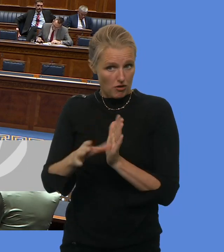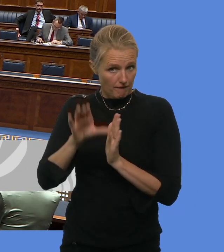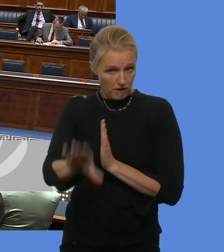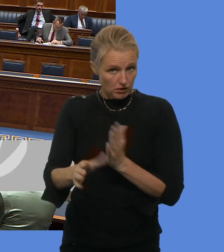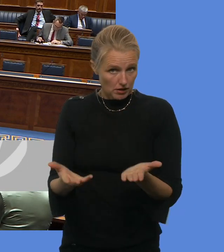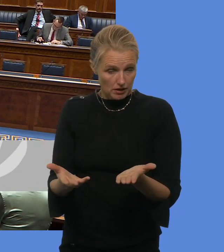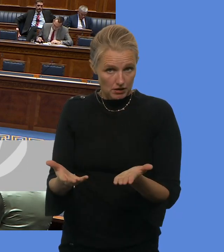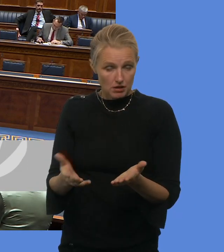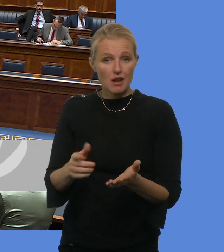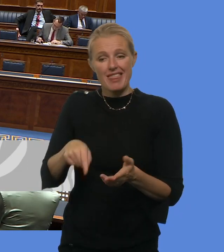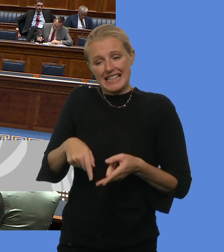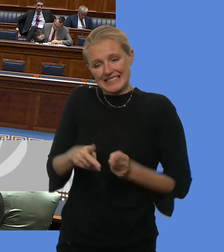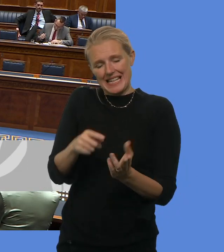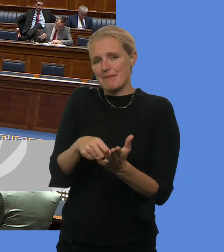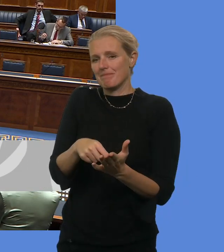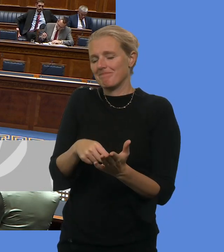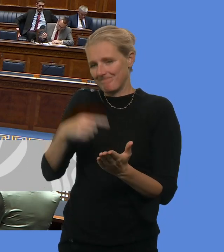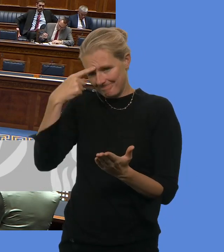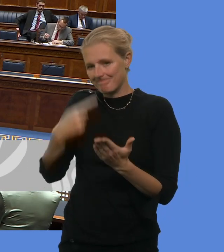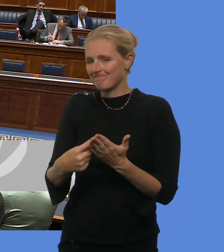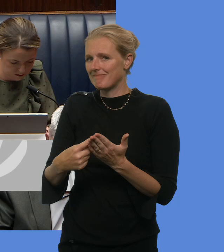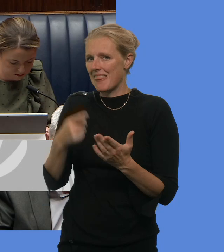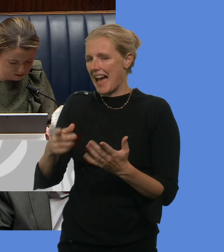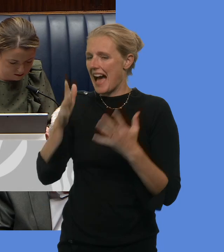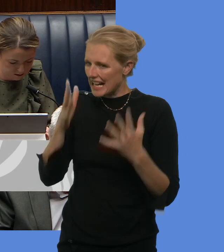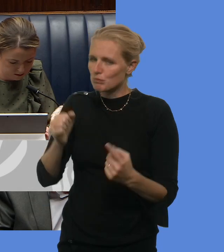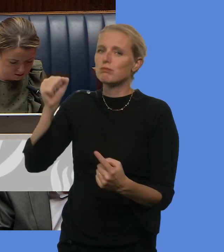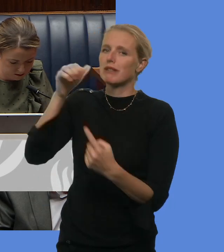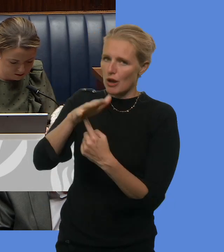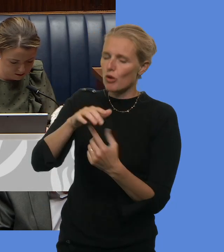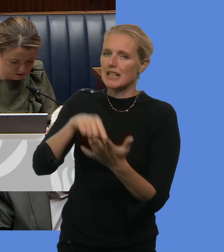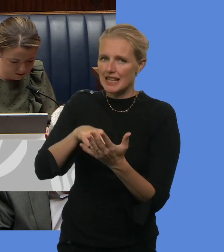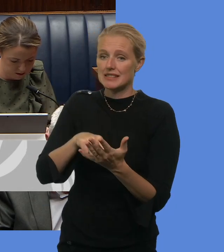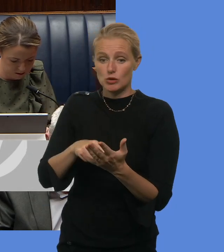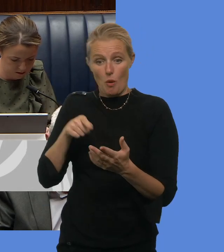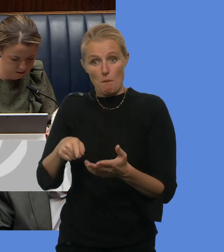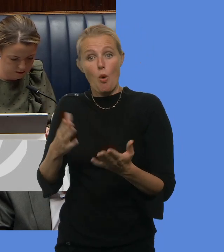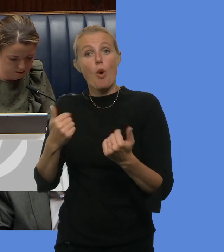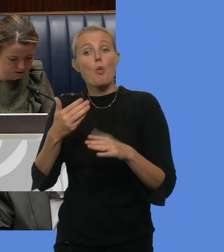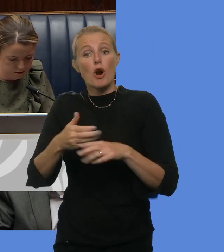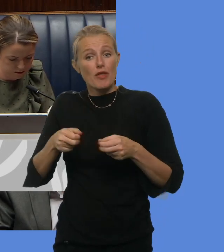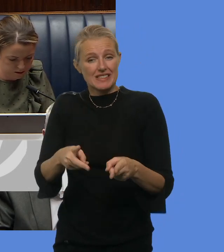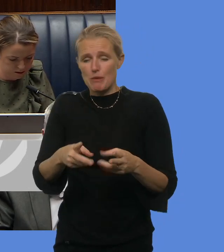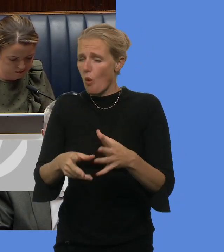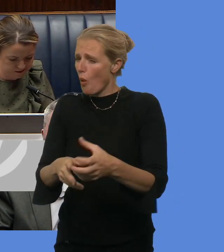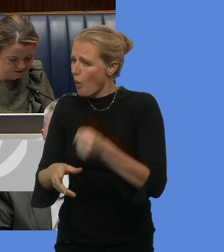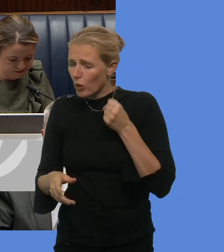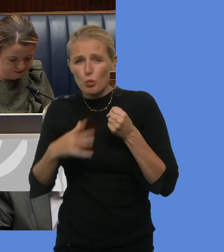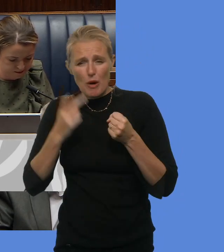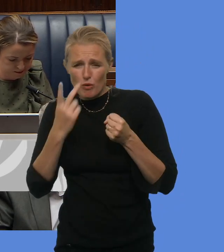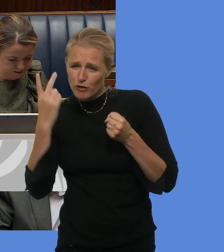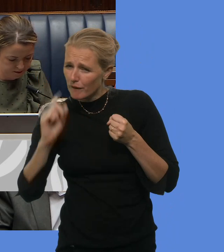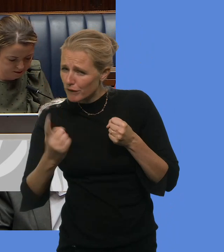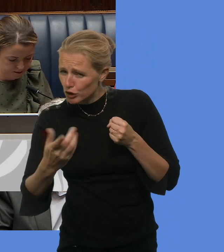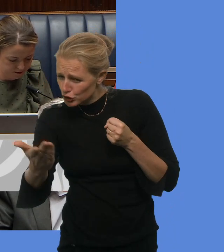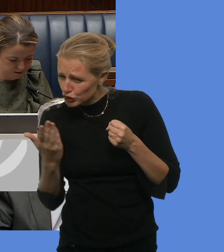was considered as part of the prioritisation of major schemes, and further work on the scheme was paused as part of the outworkings of that review.